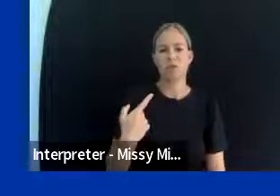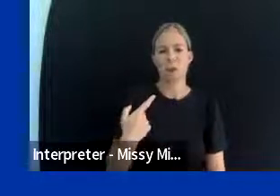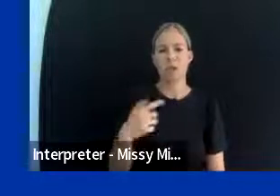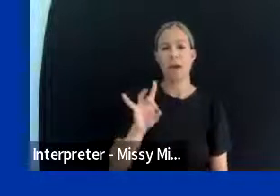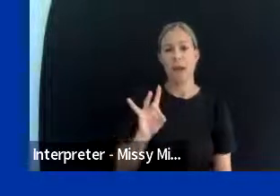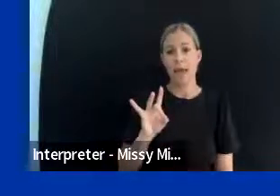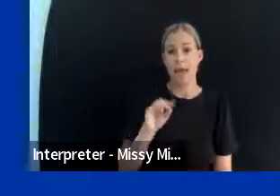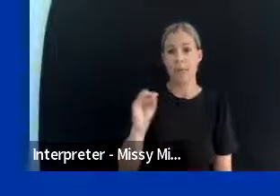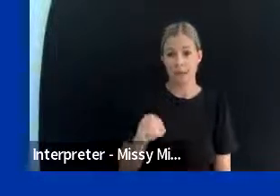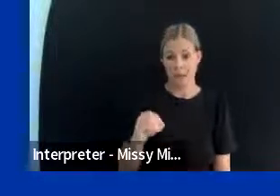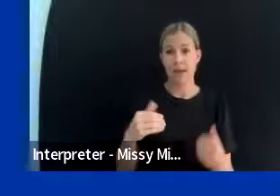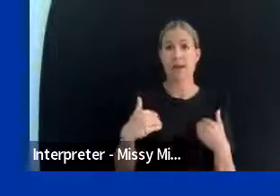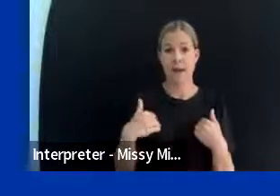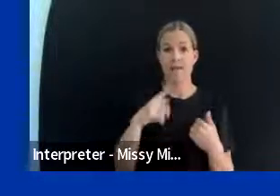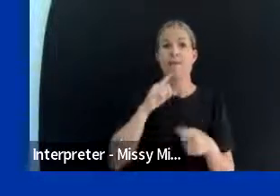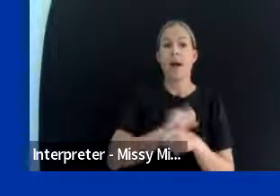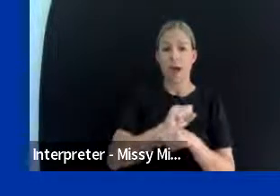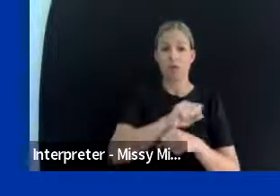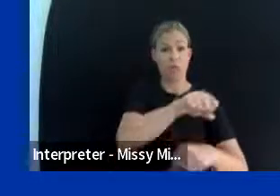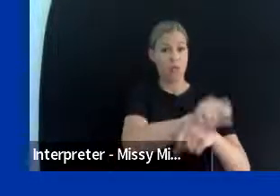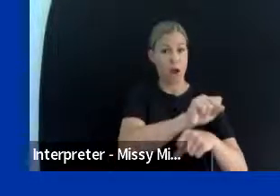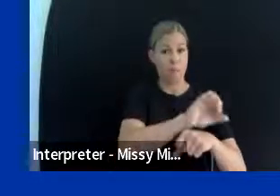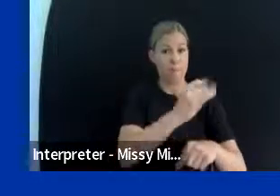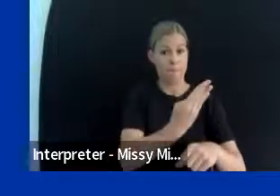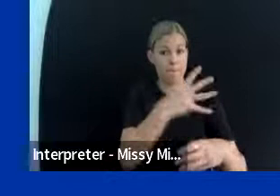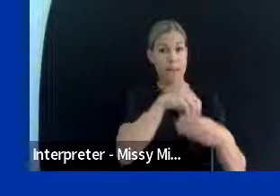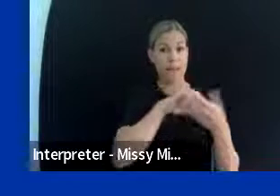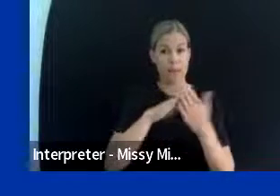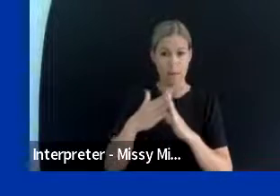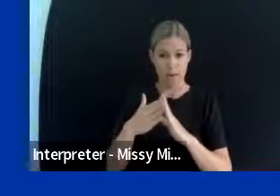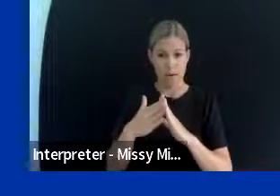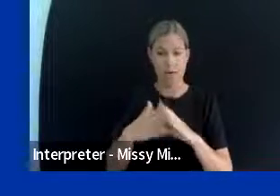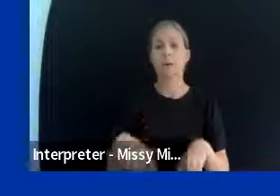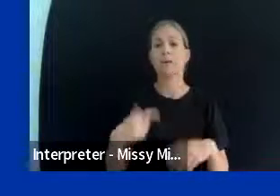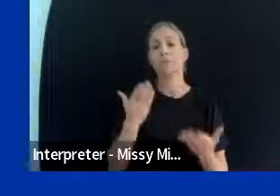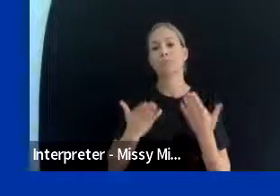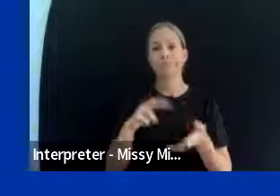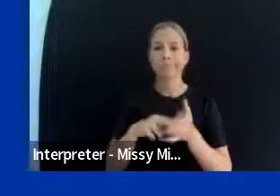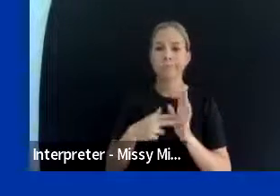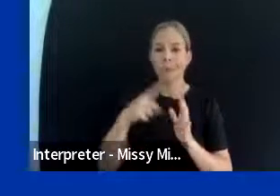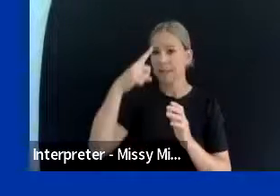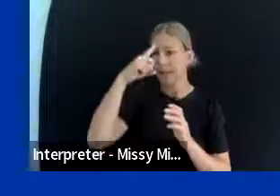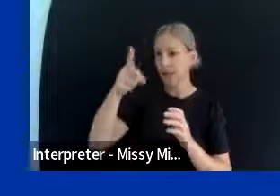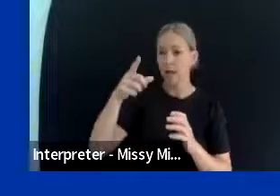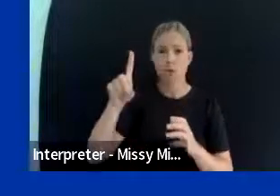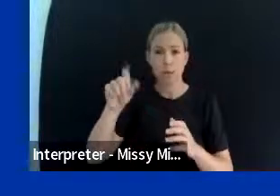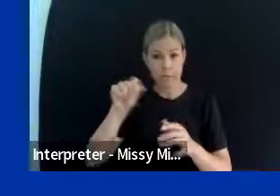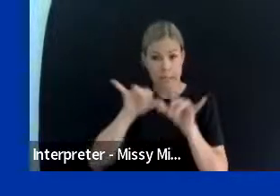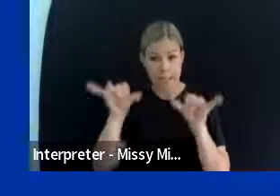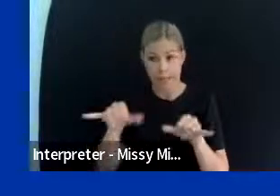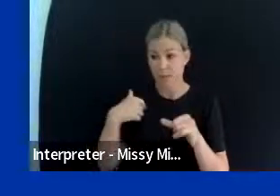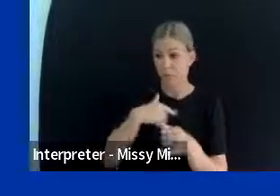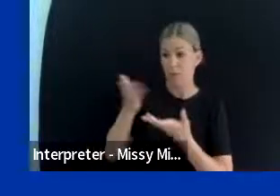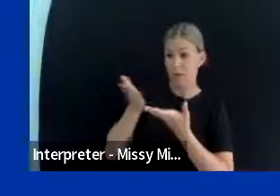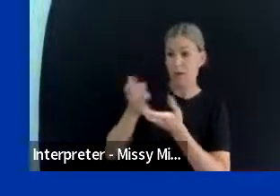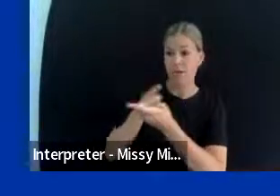have a job in the community. So those who are served through our state intellectual developmental disability system, of which there